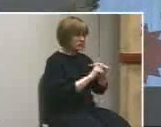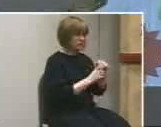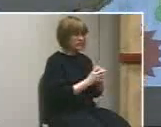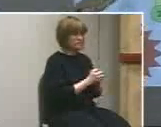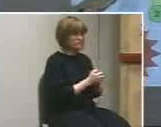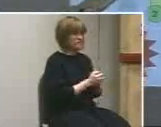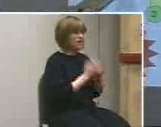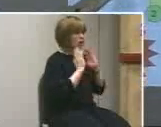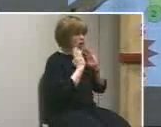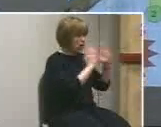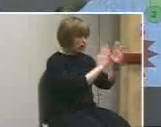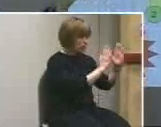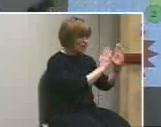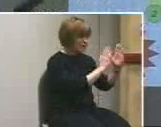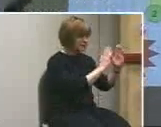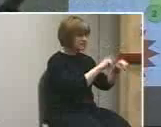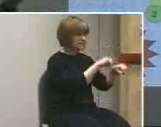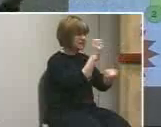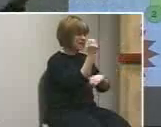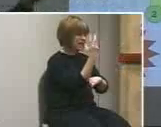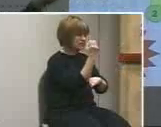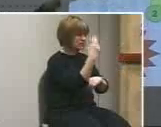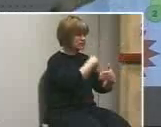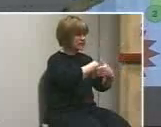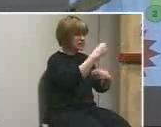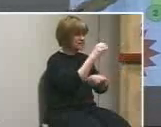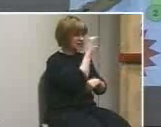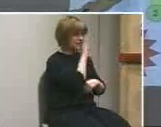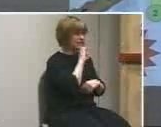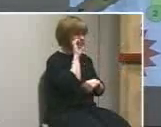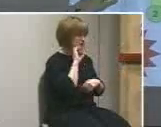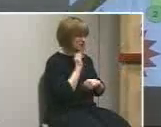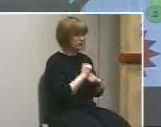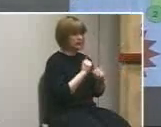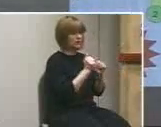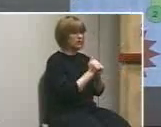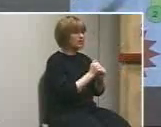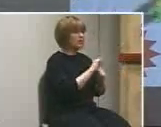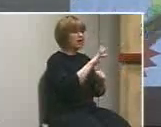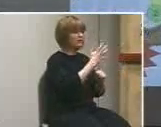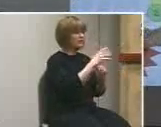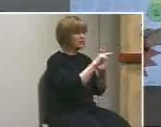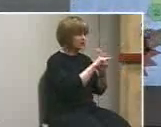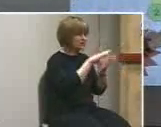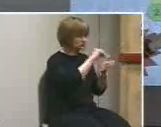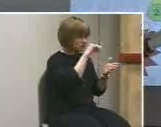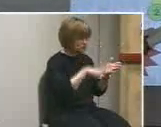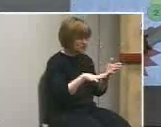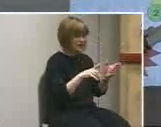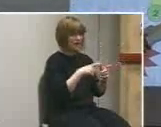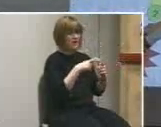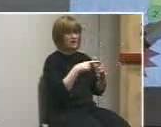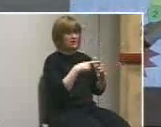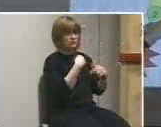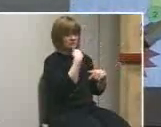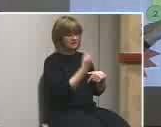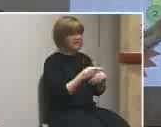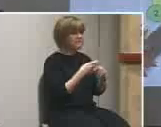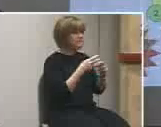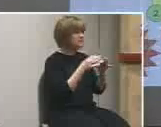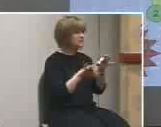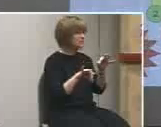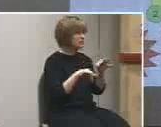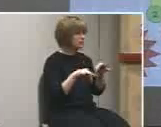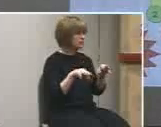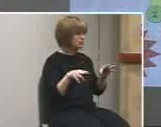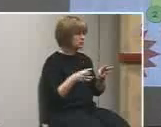like hallways at noon outside the cafeteria with our 5th graders. And then we said, what's the simplest thing we could do? And